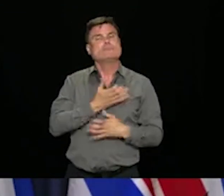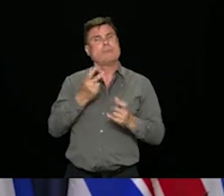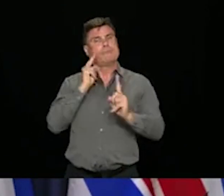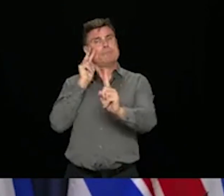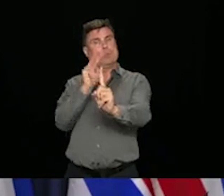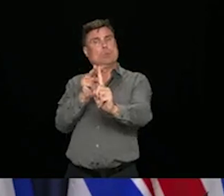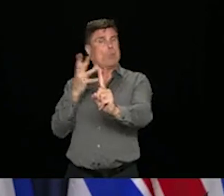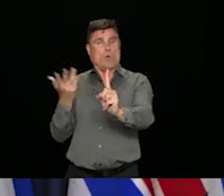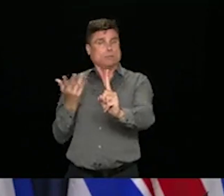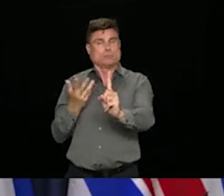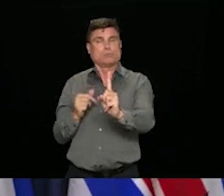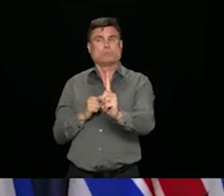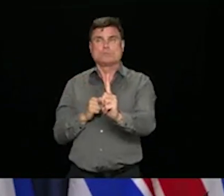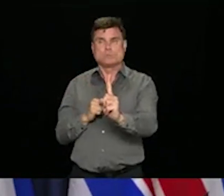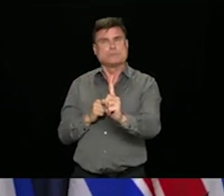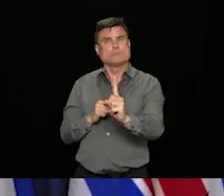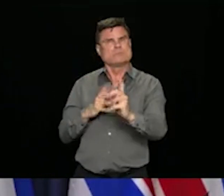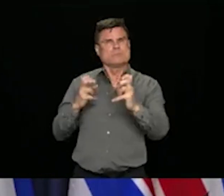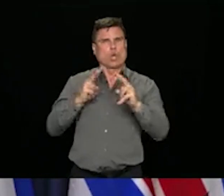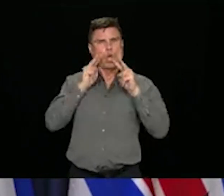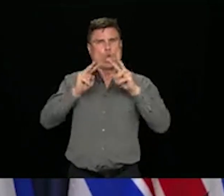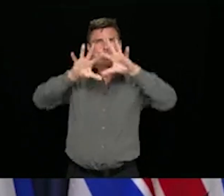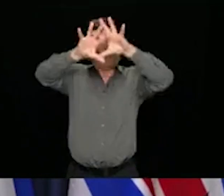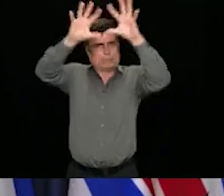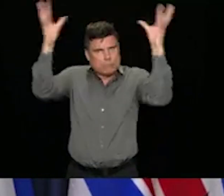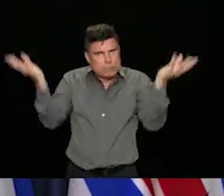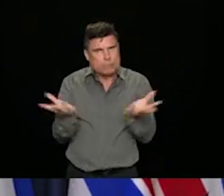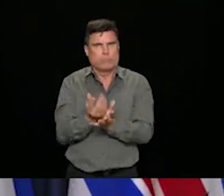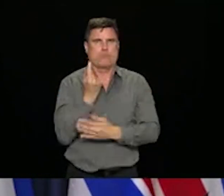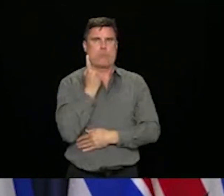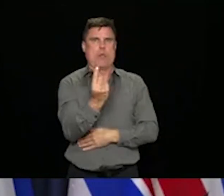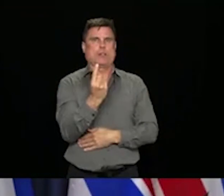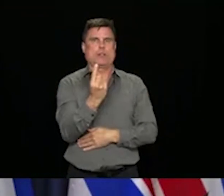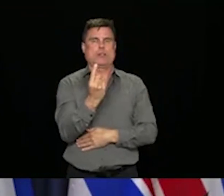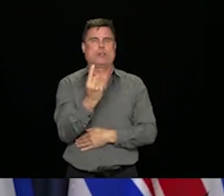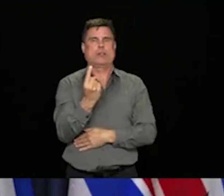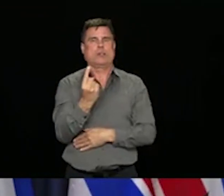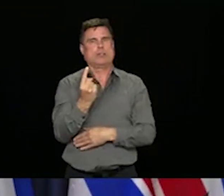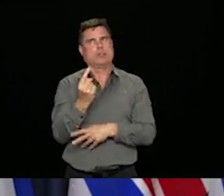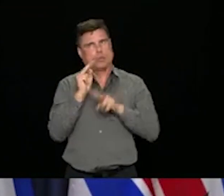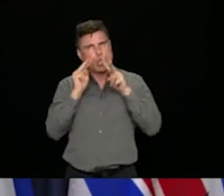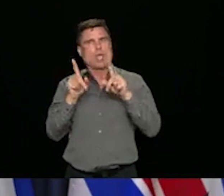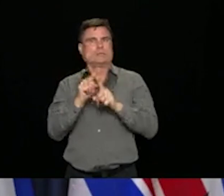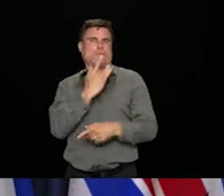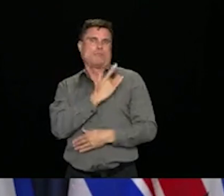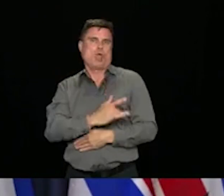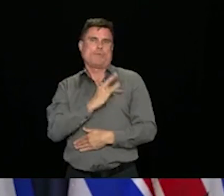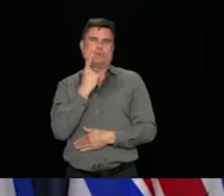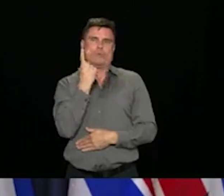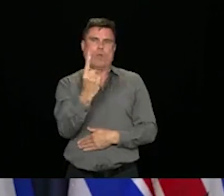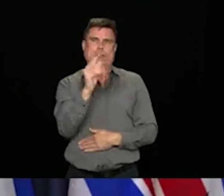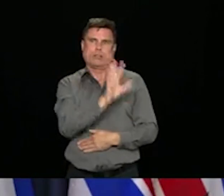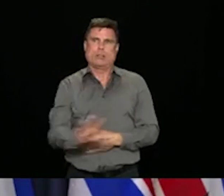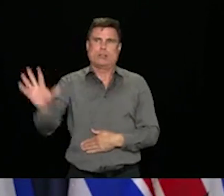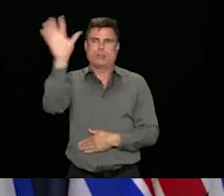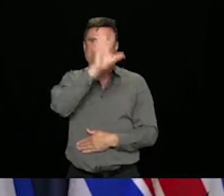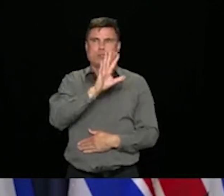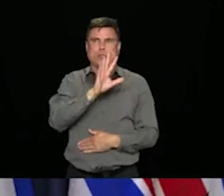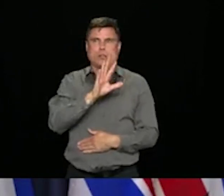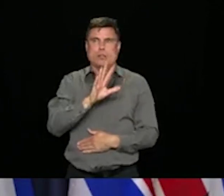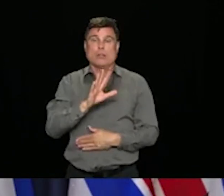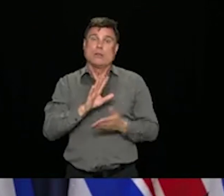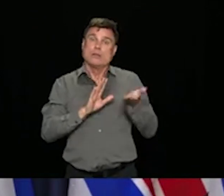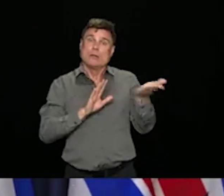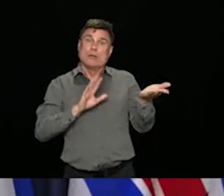But certainly the questions that are posed by Mr. Wilkinson and their team are